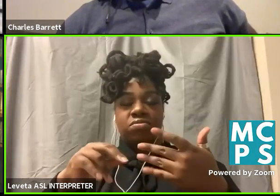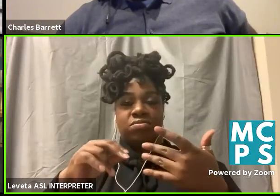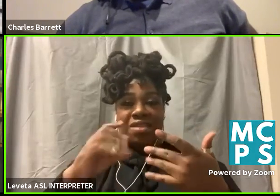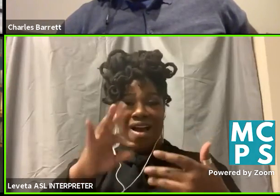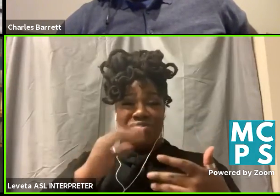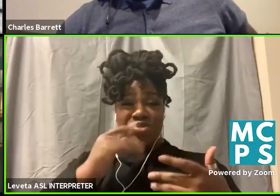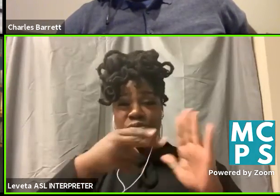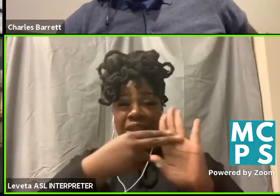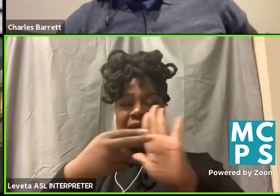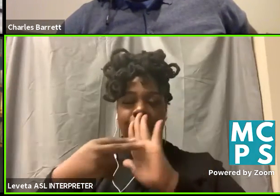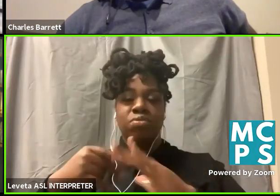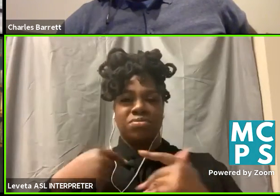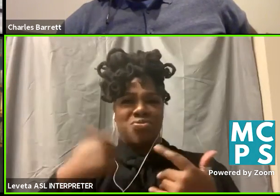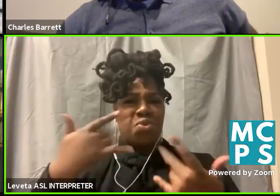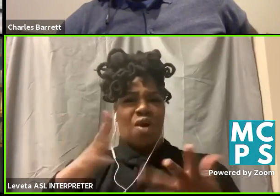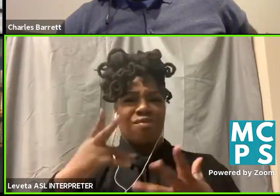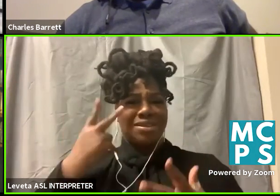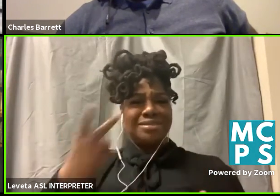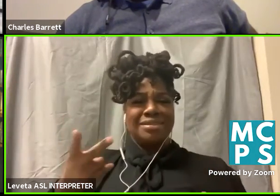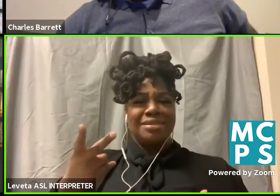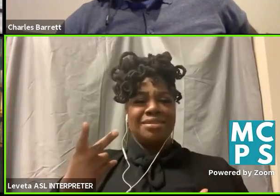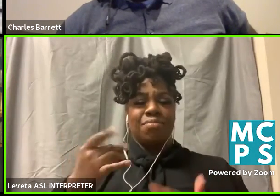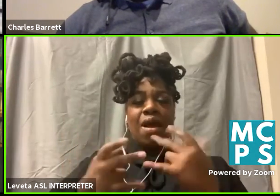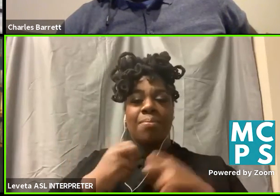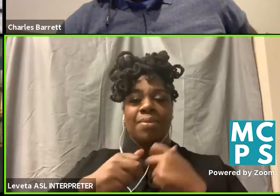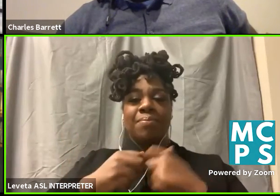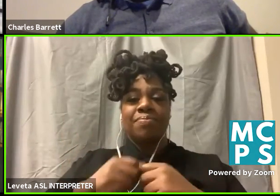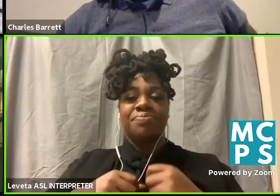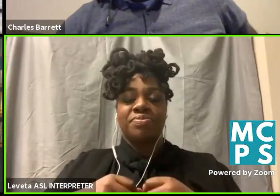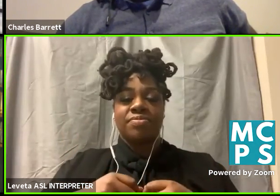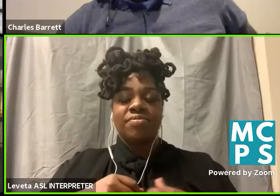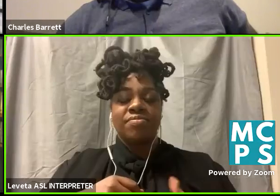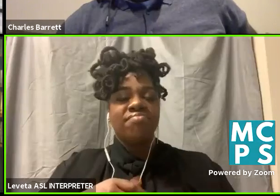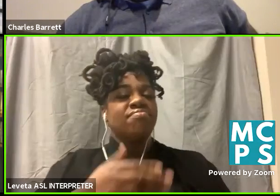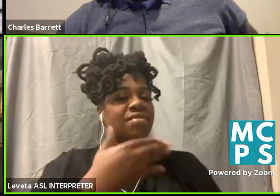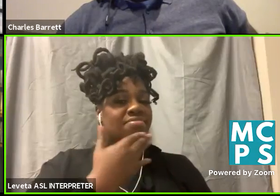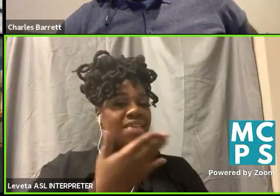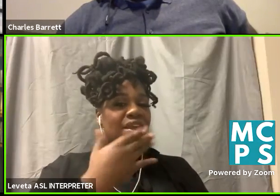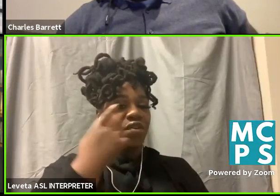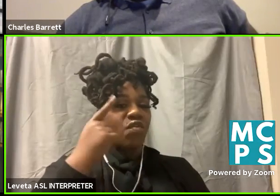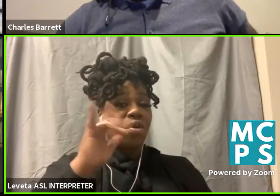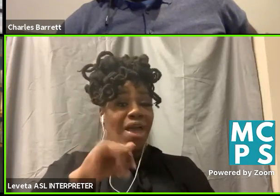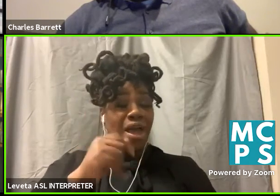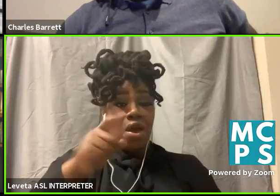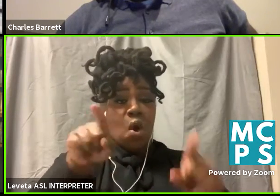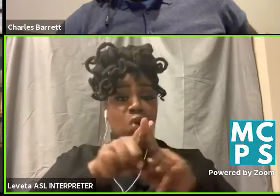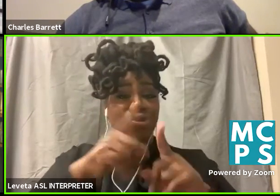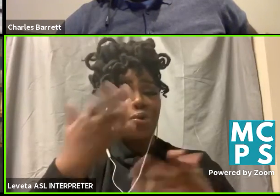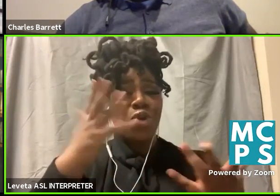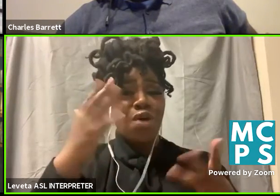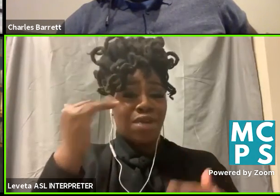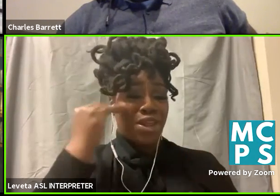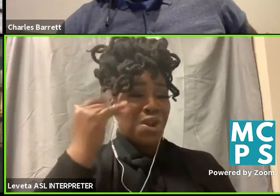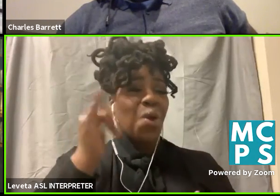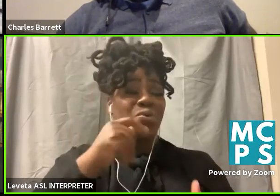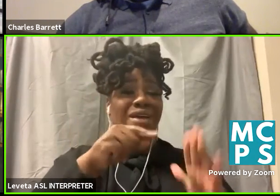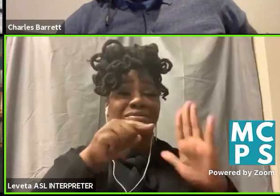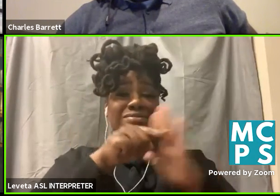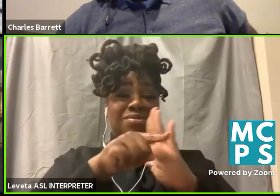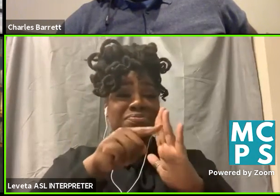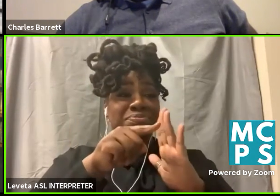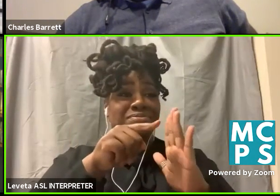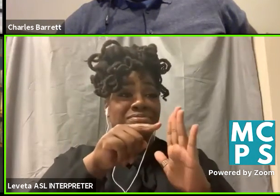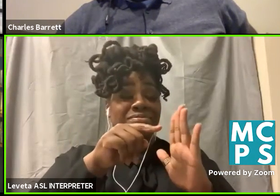sharing that. And because we know that the suicide rates of those in the LGBT community is high. And that is